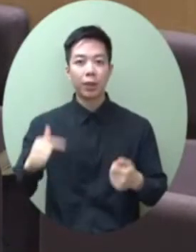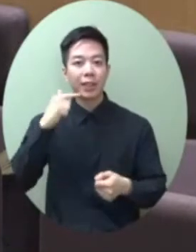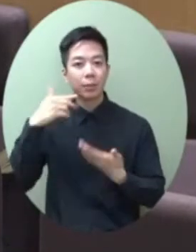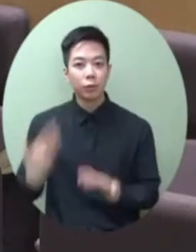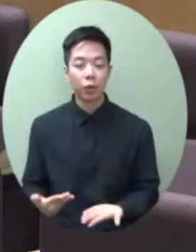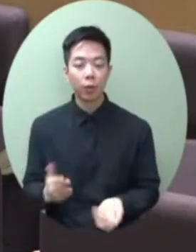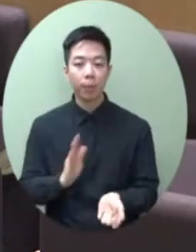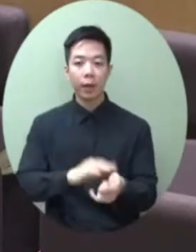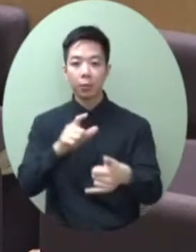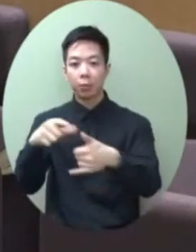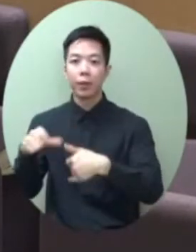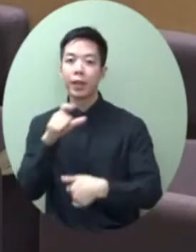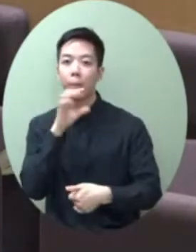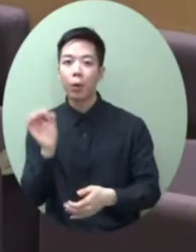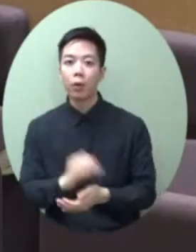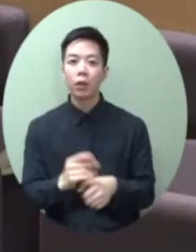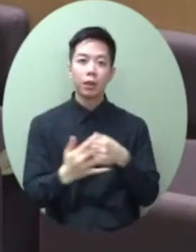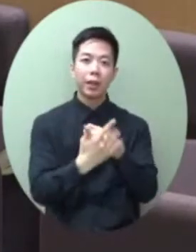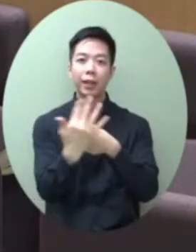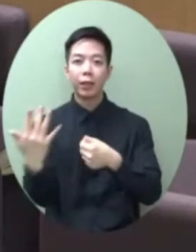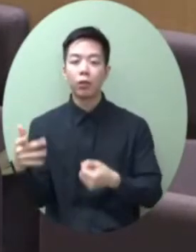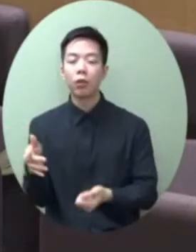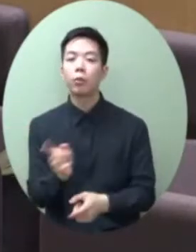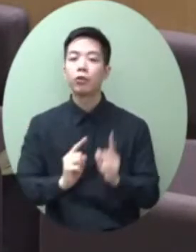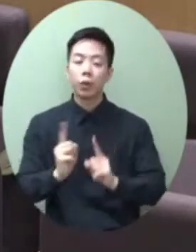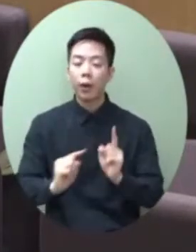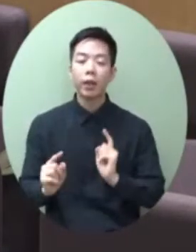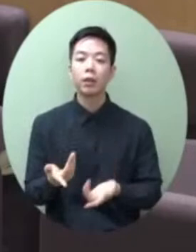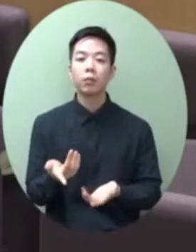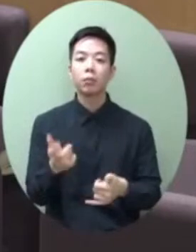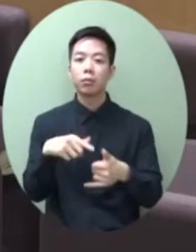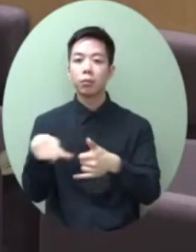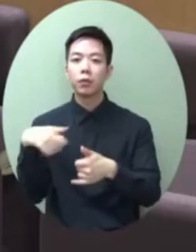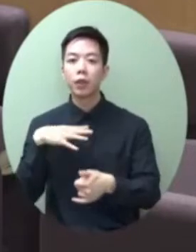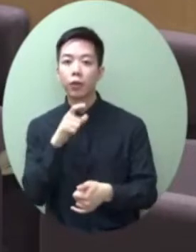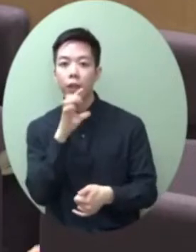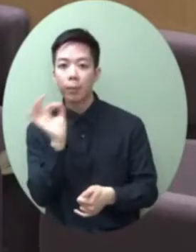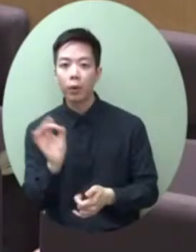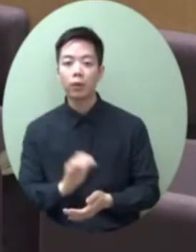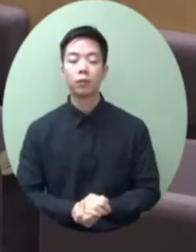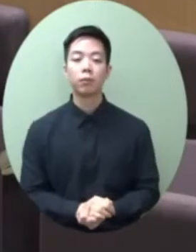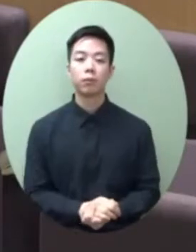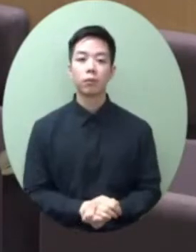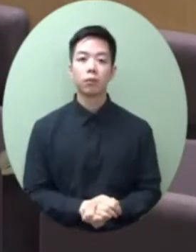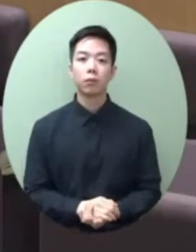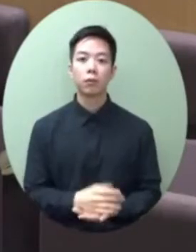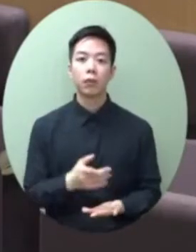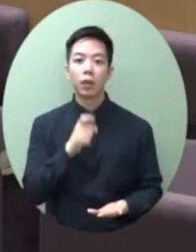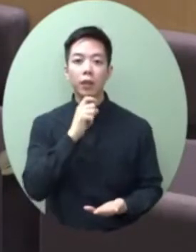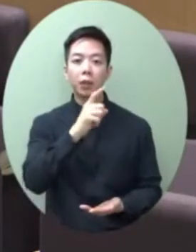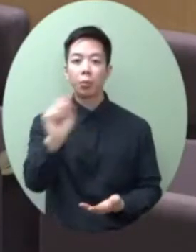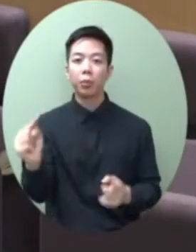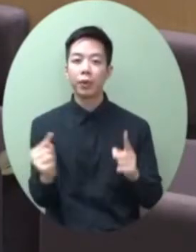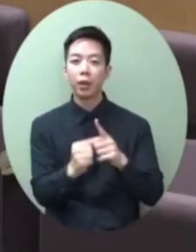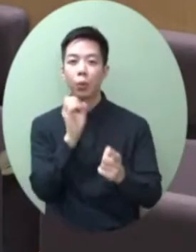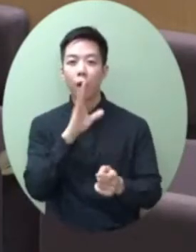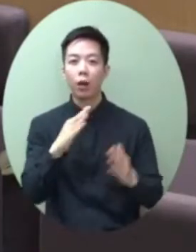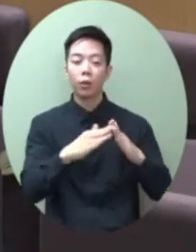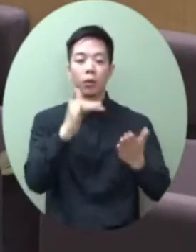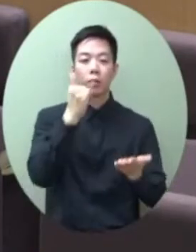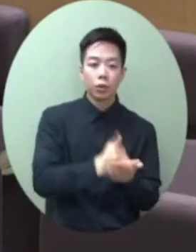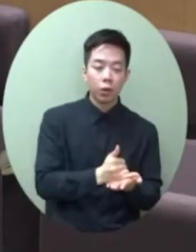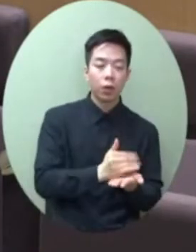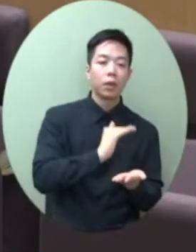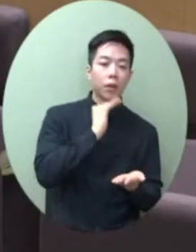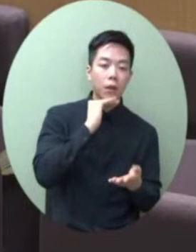in serious condition? Whether you have the numbers or not, can you give us their latest information? And there are people waiting who waited at